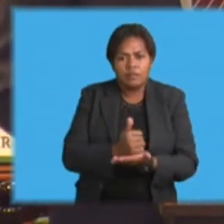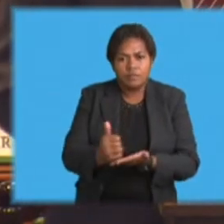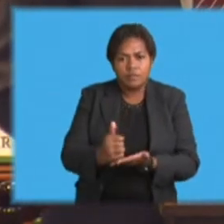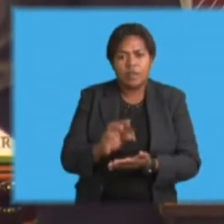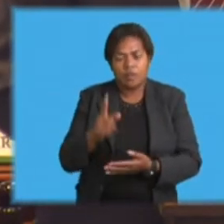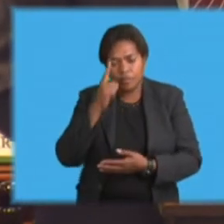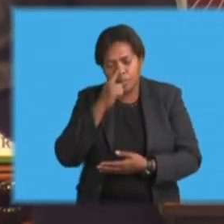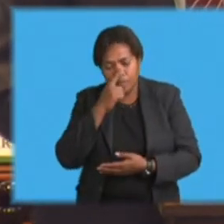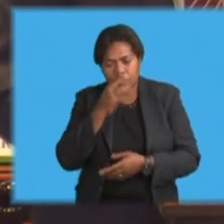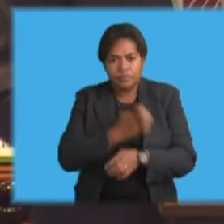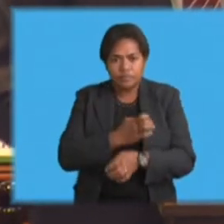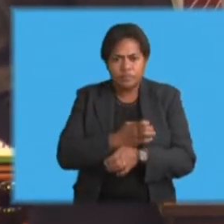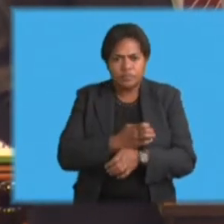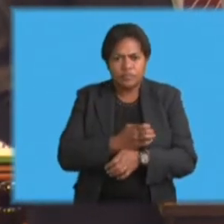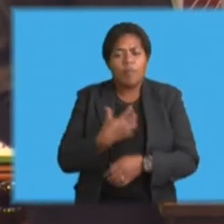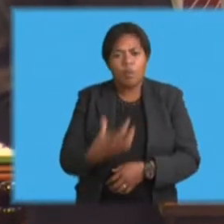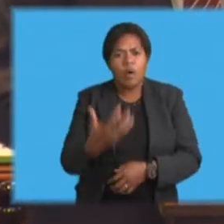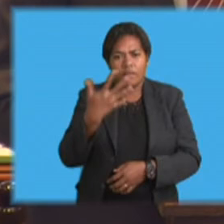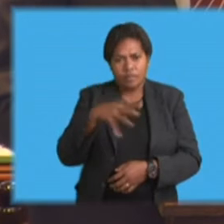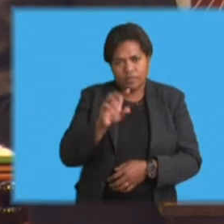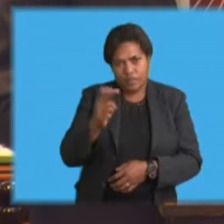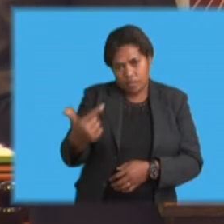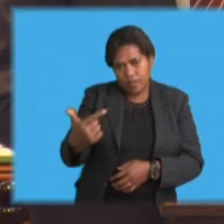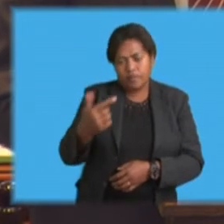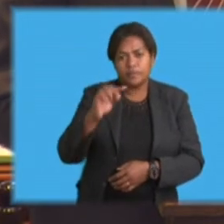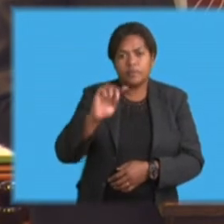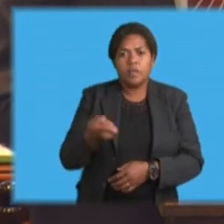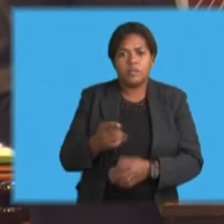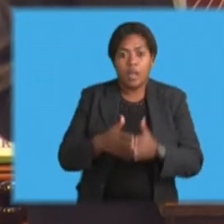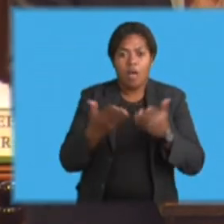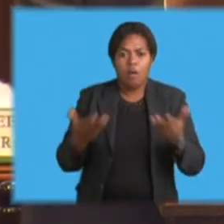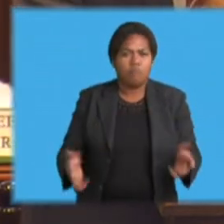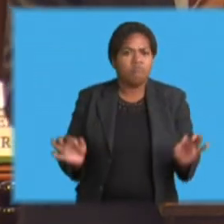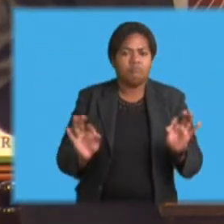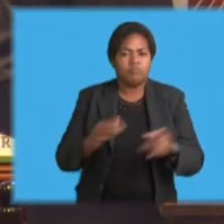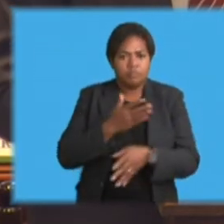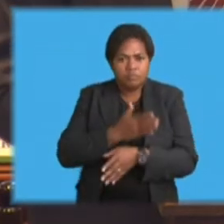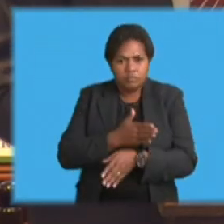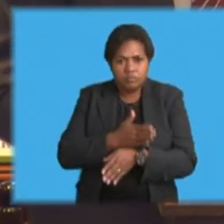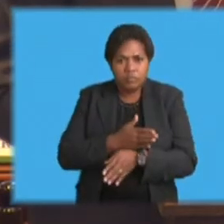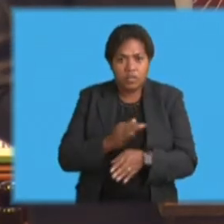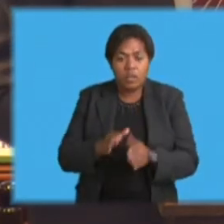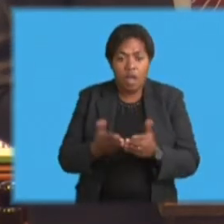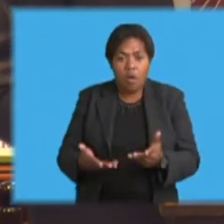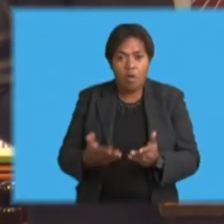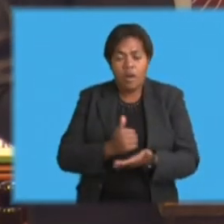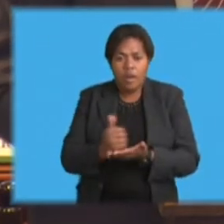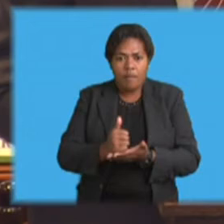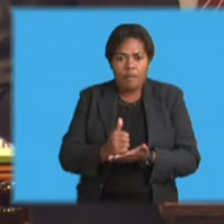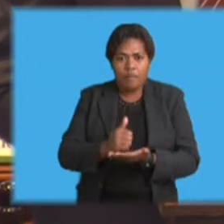almost 57,000 registered clients we now had as unemployed, now the number has dropped down to